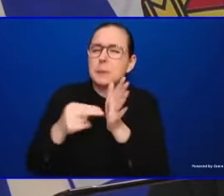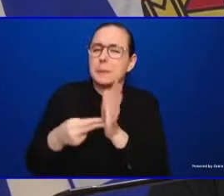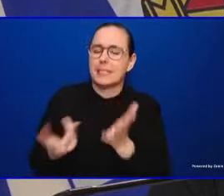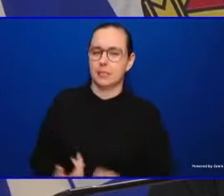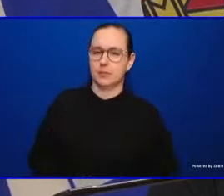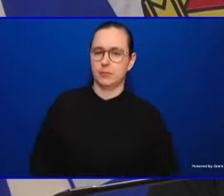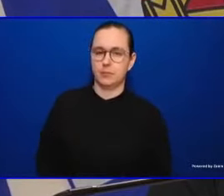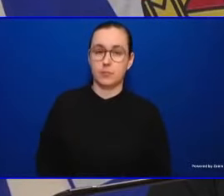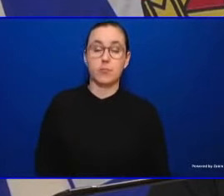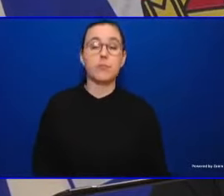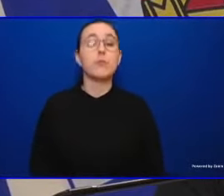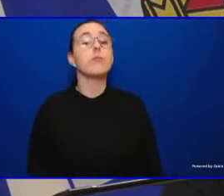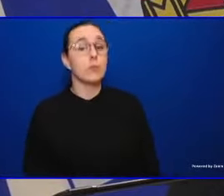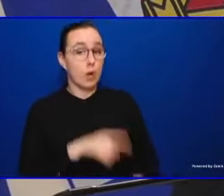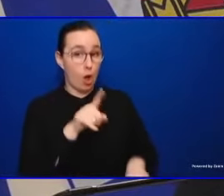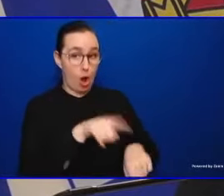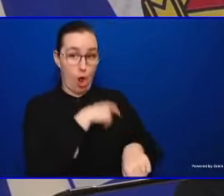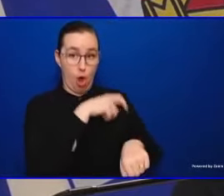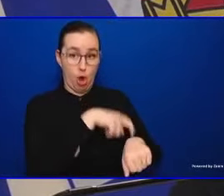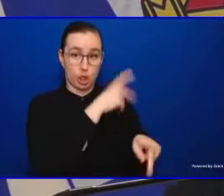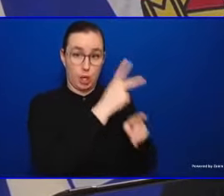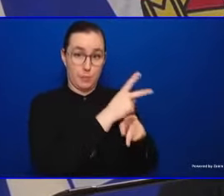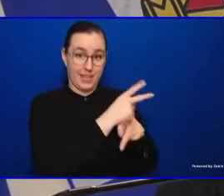some time, and it is